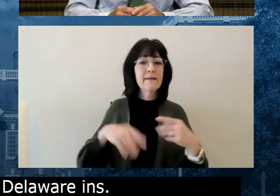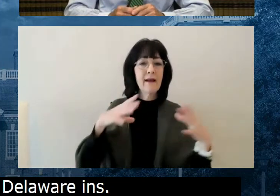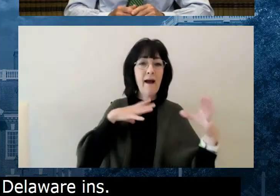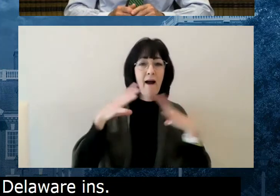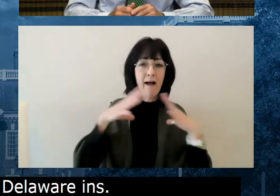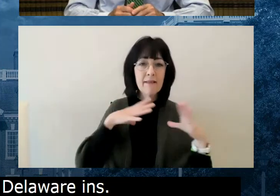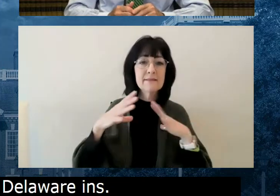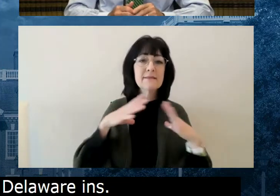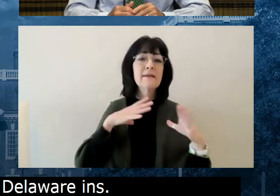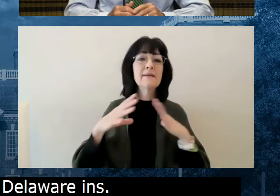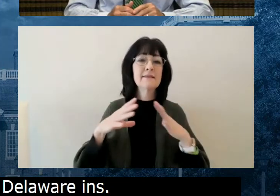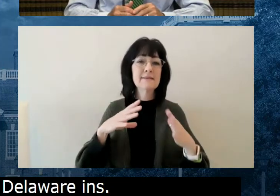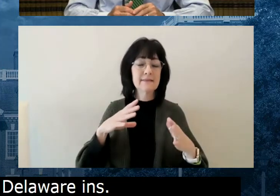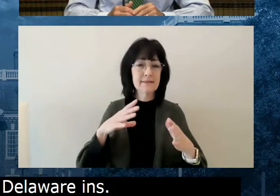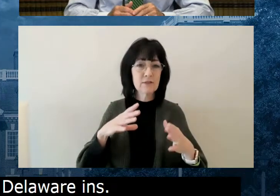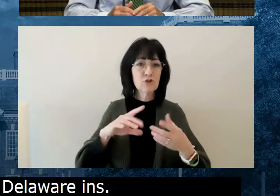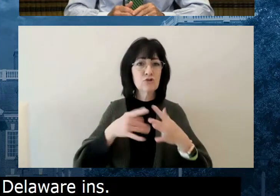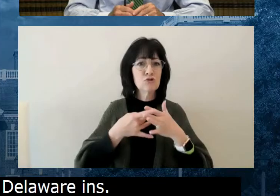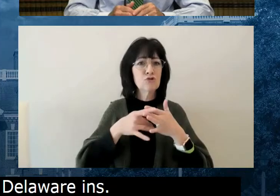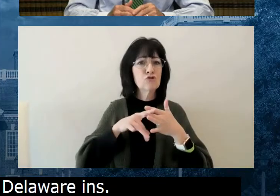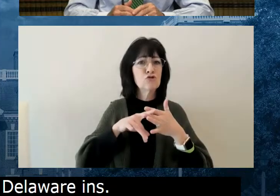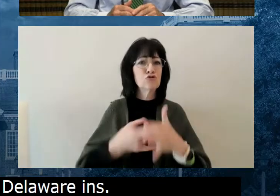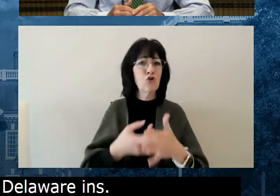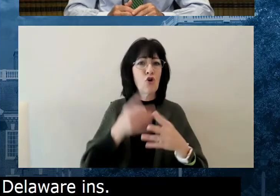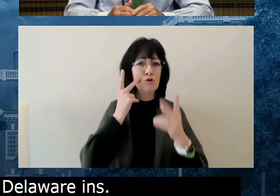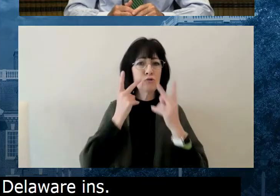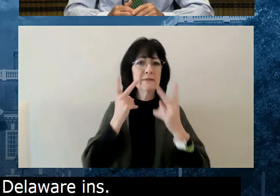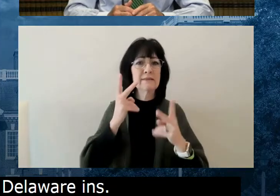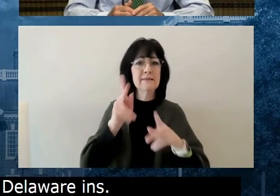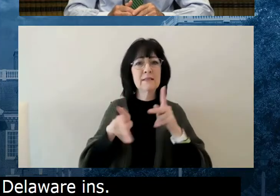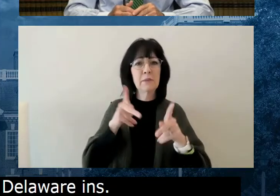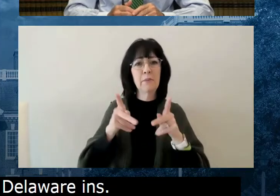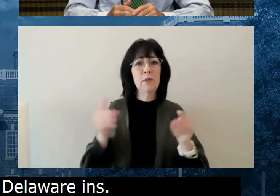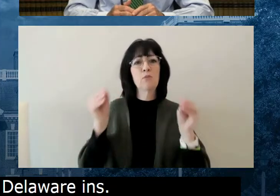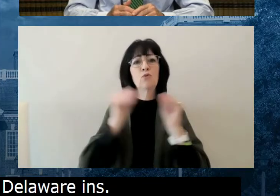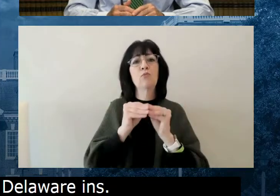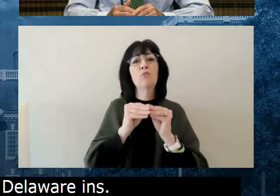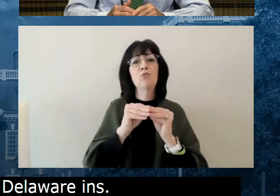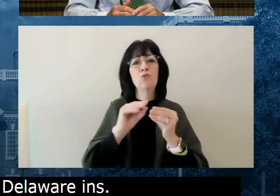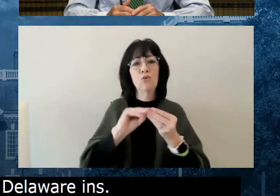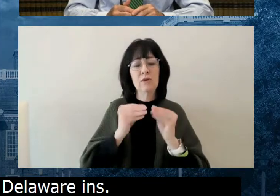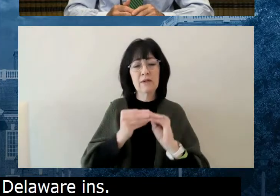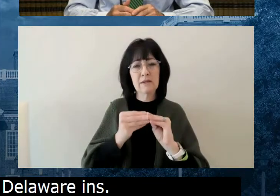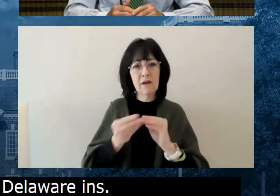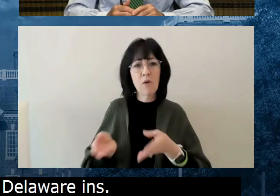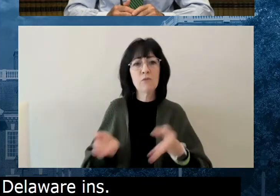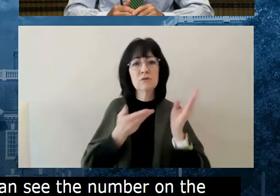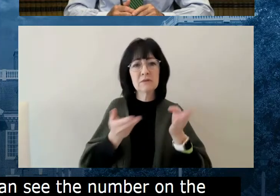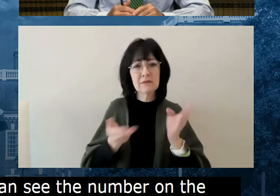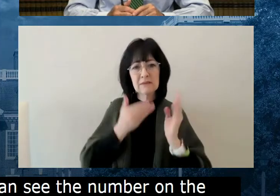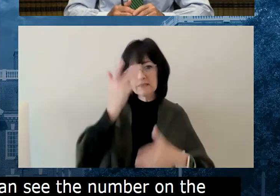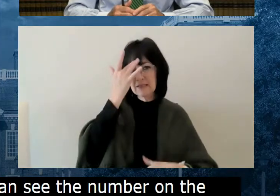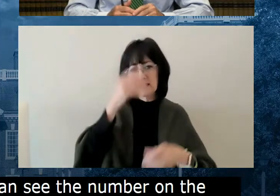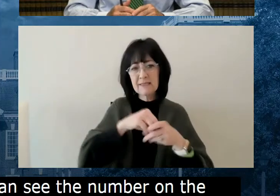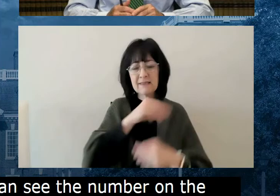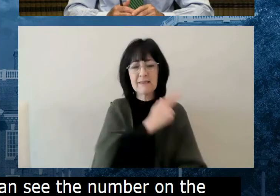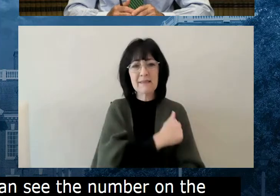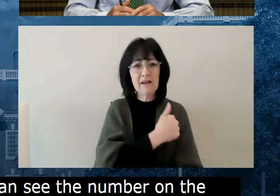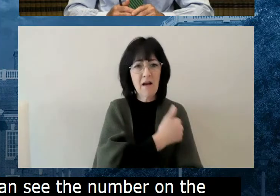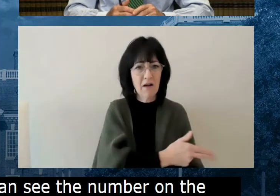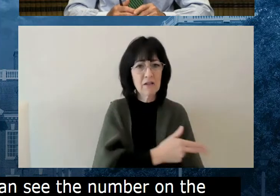graph there at November the 1st, where it starts to a steep increase in hospitalizations that rose to as high